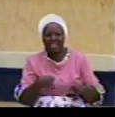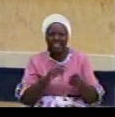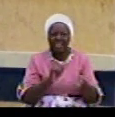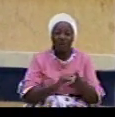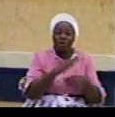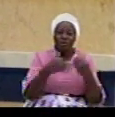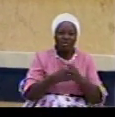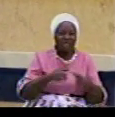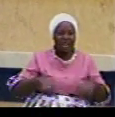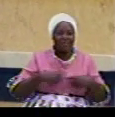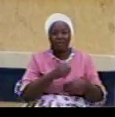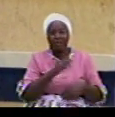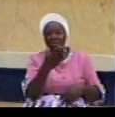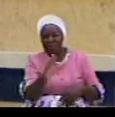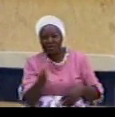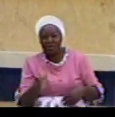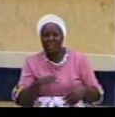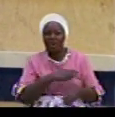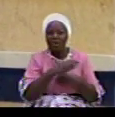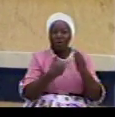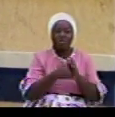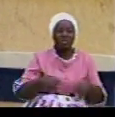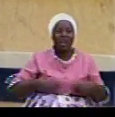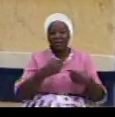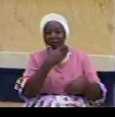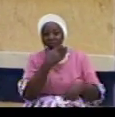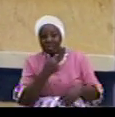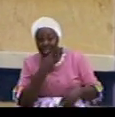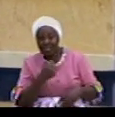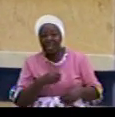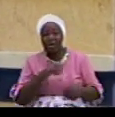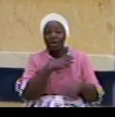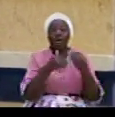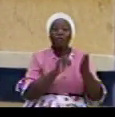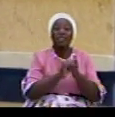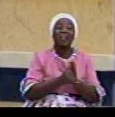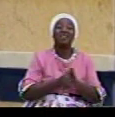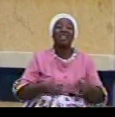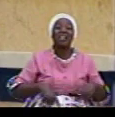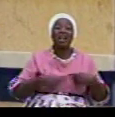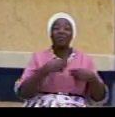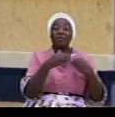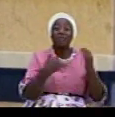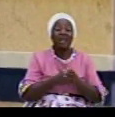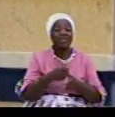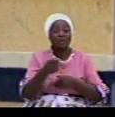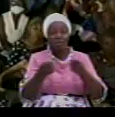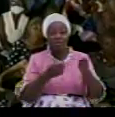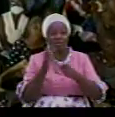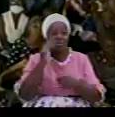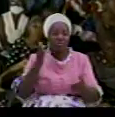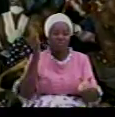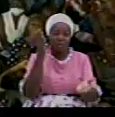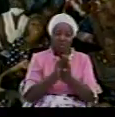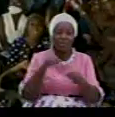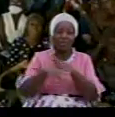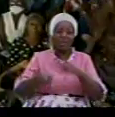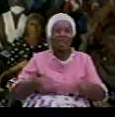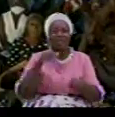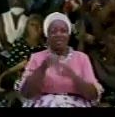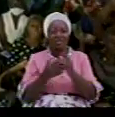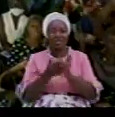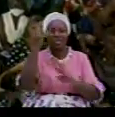are controlling your life to destroy you. All that control will stop in your life in Jesus'